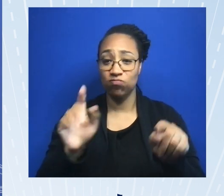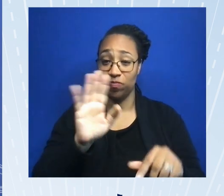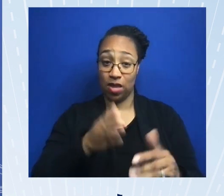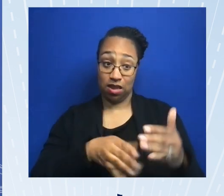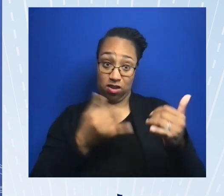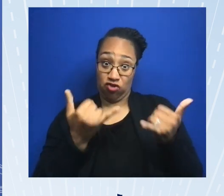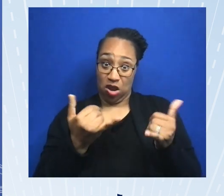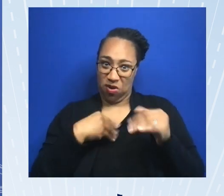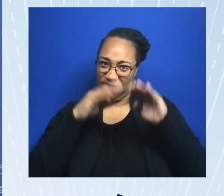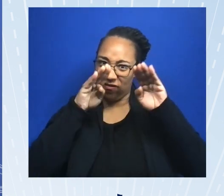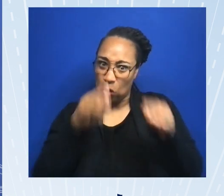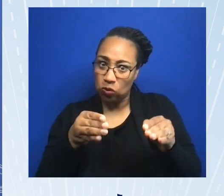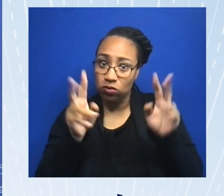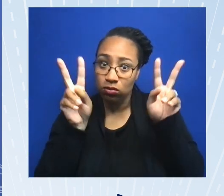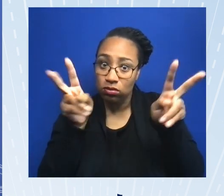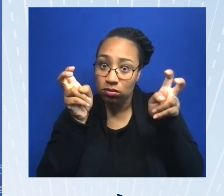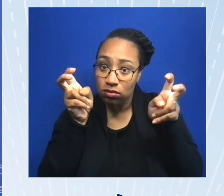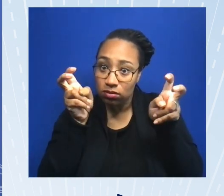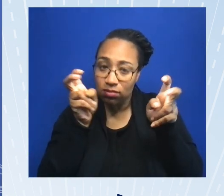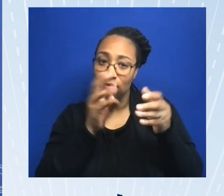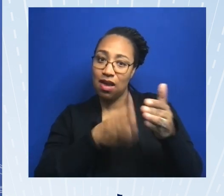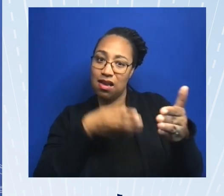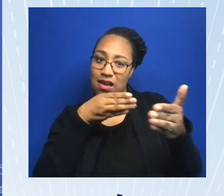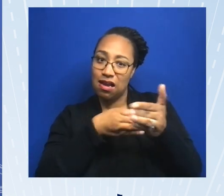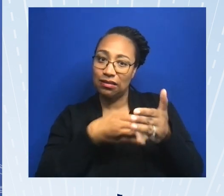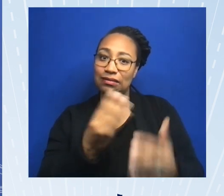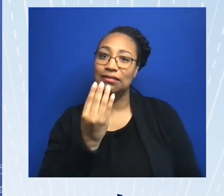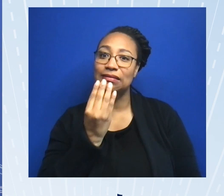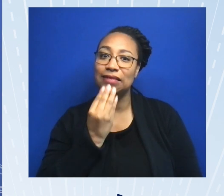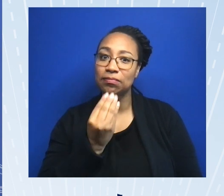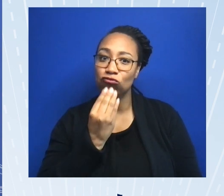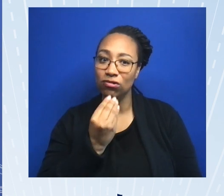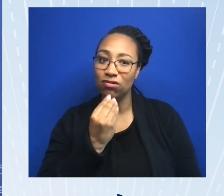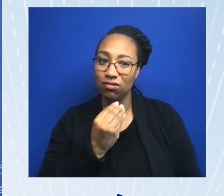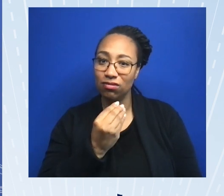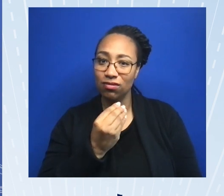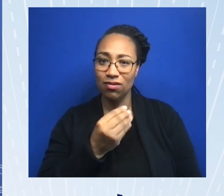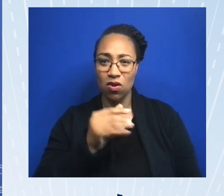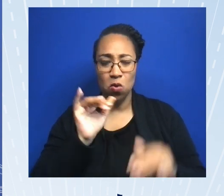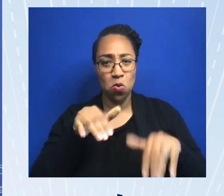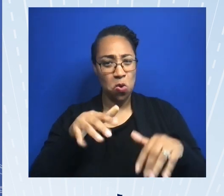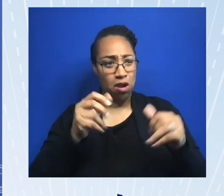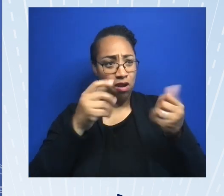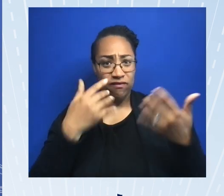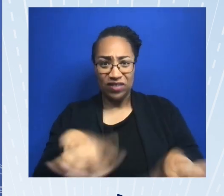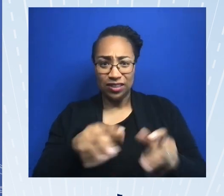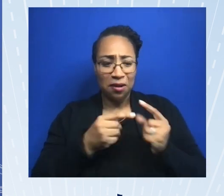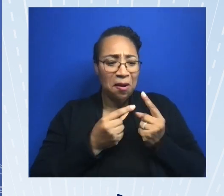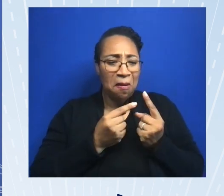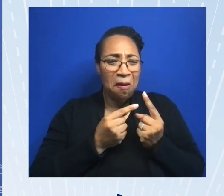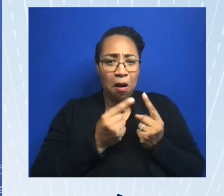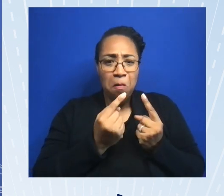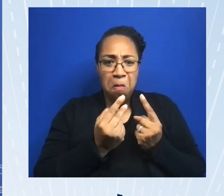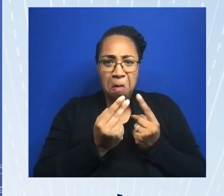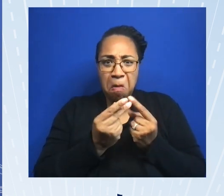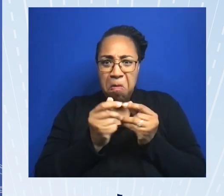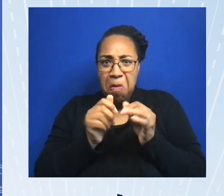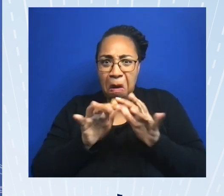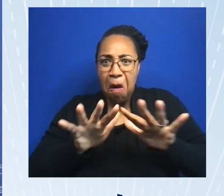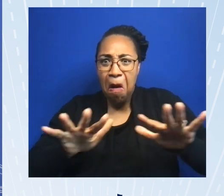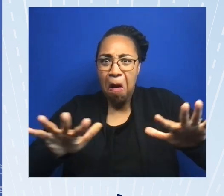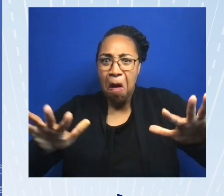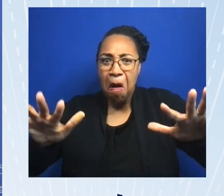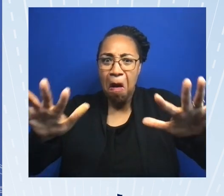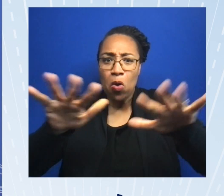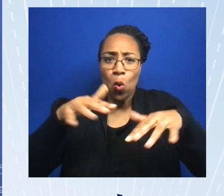on record. Hate crimes against Jews account for 63% of all religiously motivated